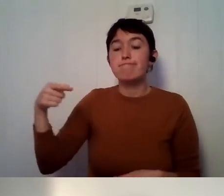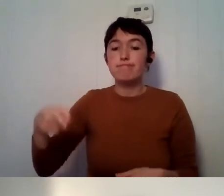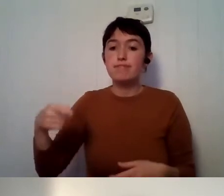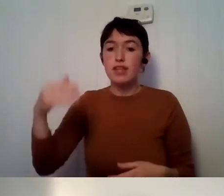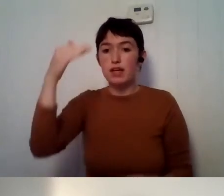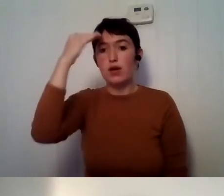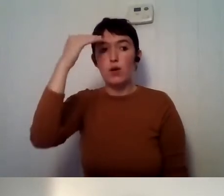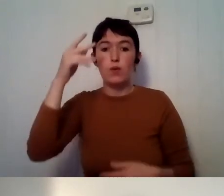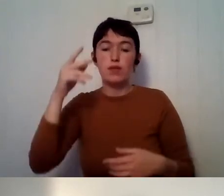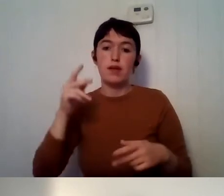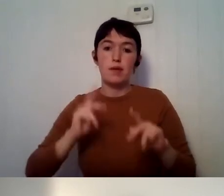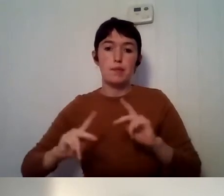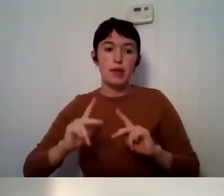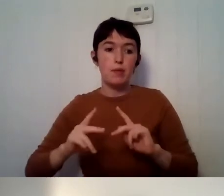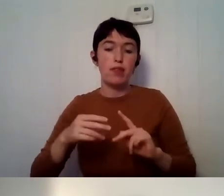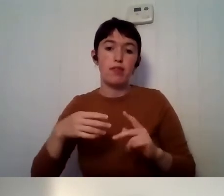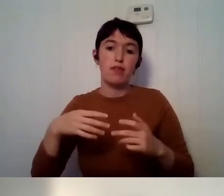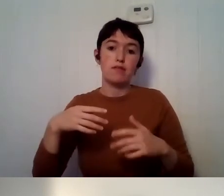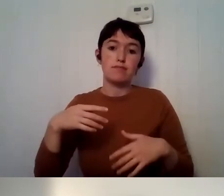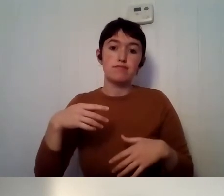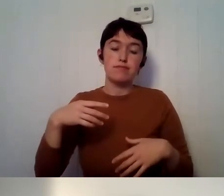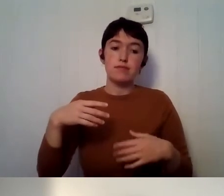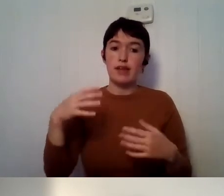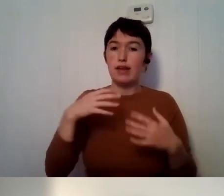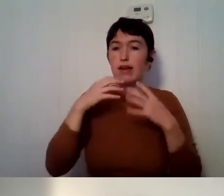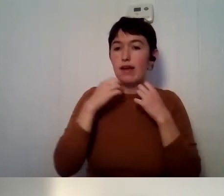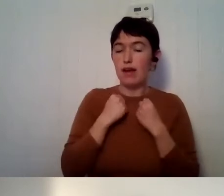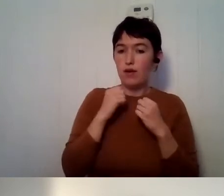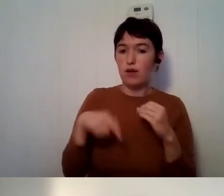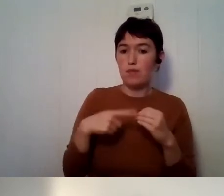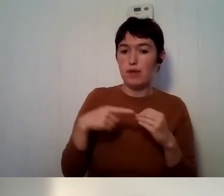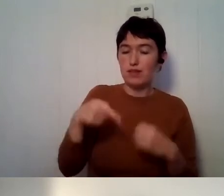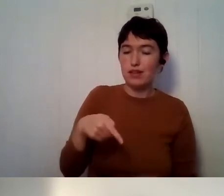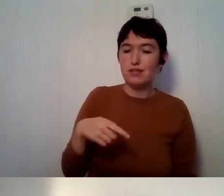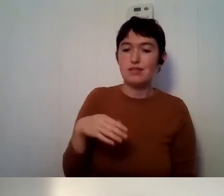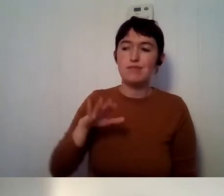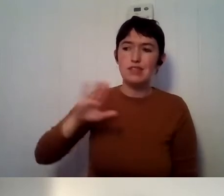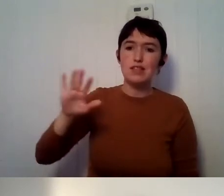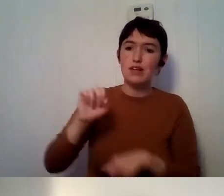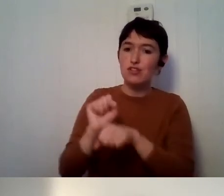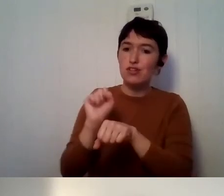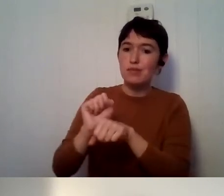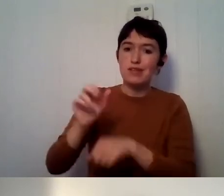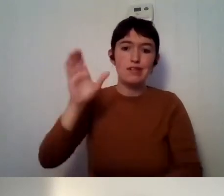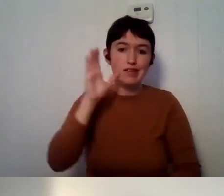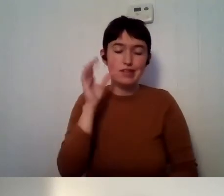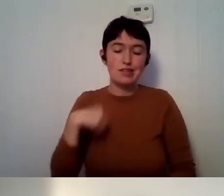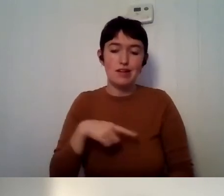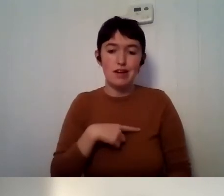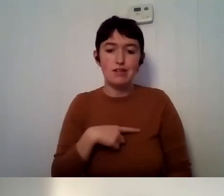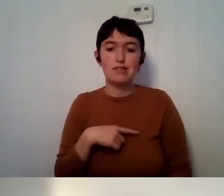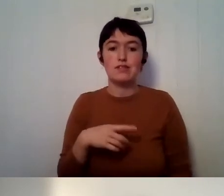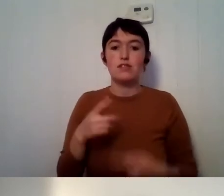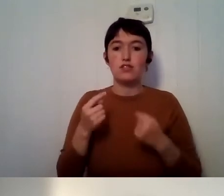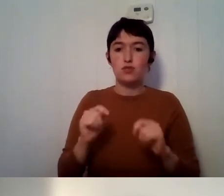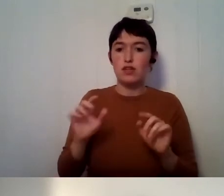care about this, and because it's their job to listen to us and to try and do what's in the best interest of the people that